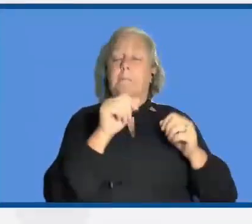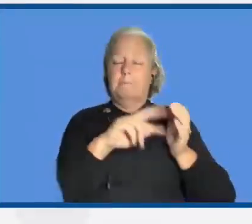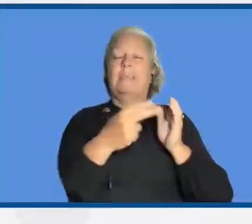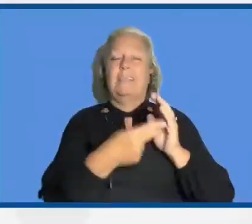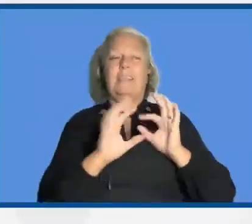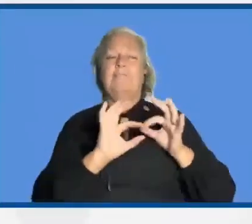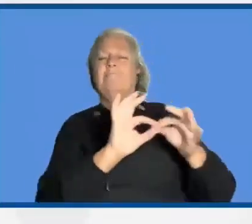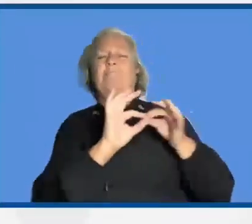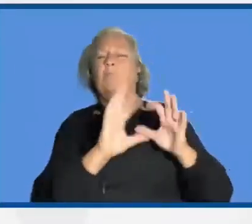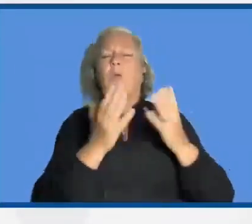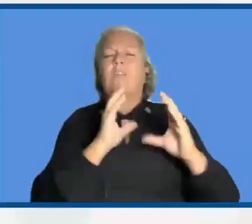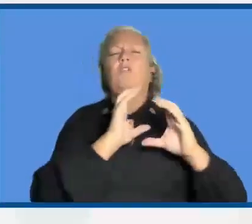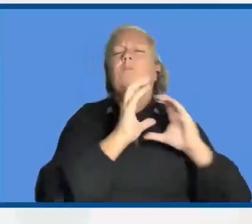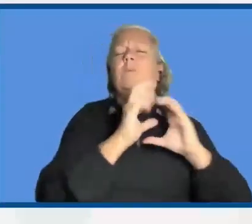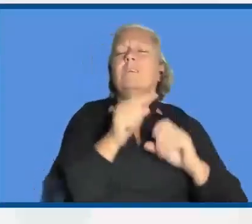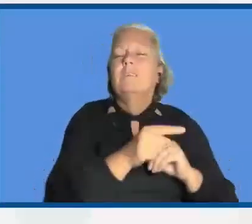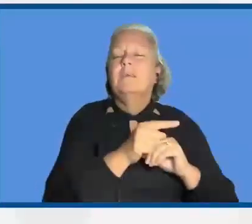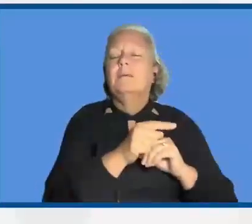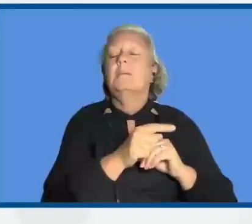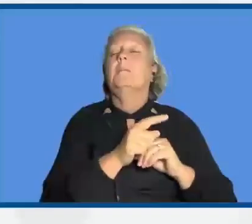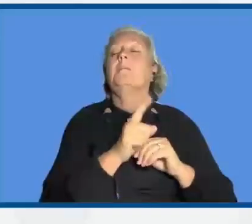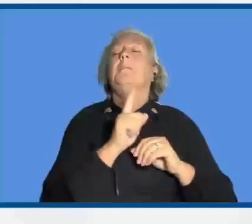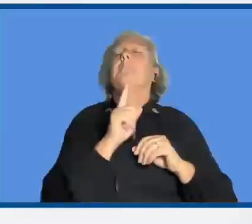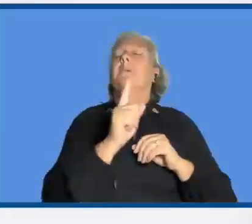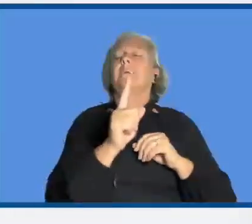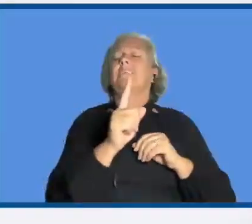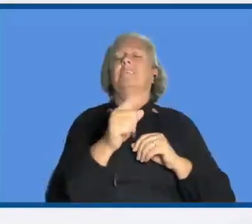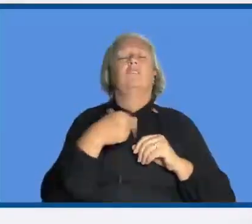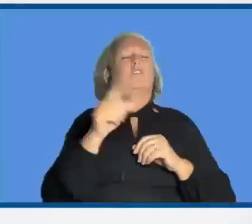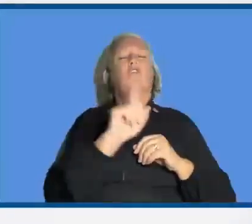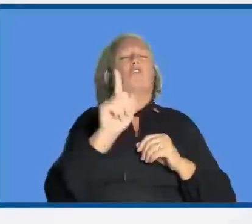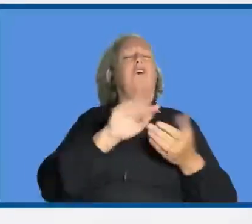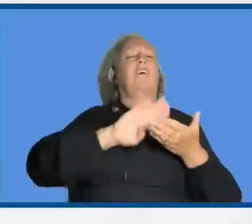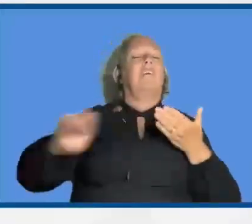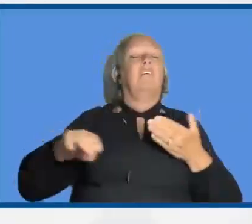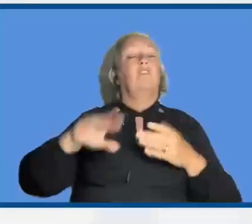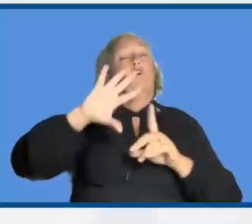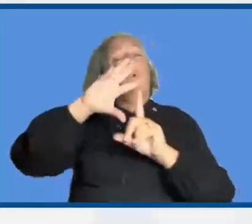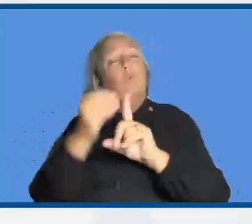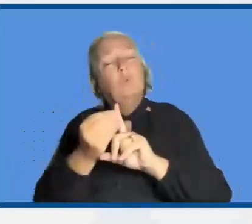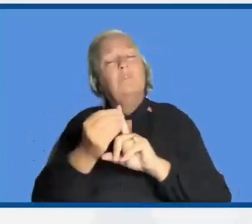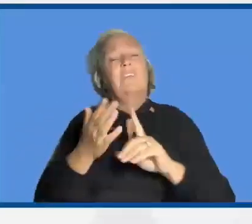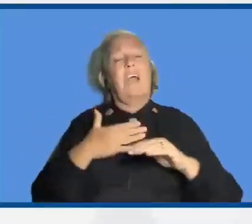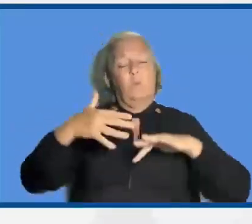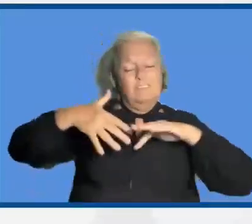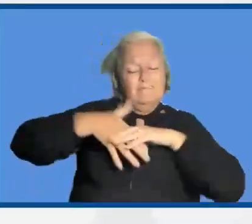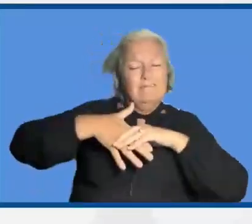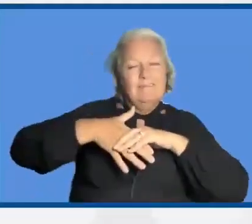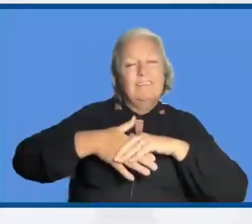I believe that we shouldn't leave out the cultural essence and our roots. And Latin America is